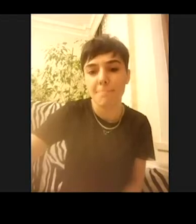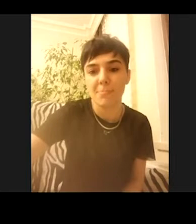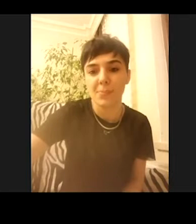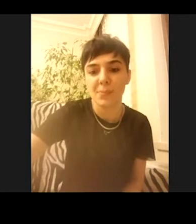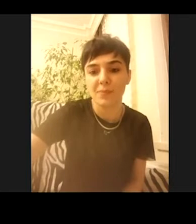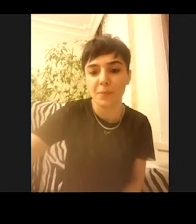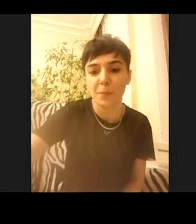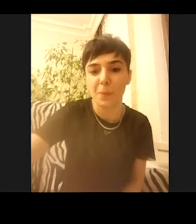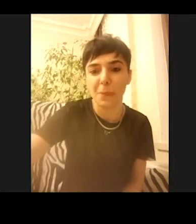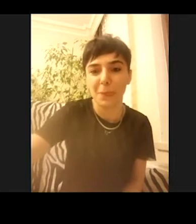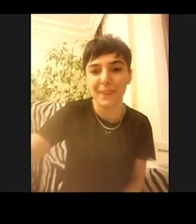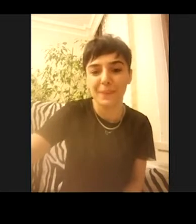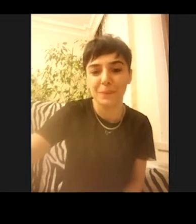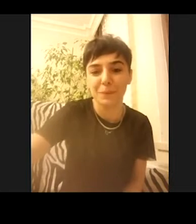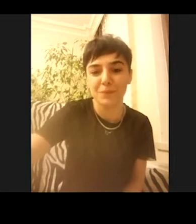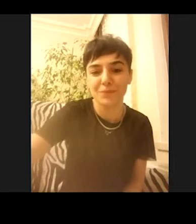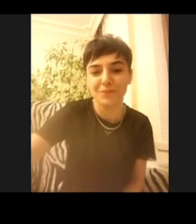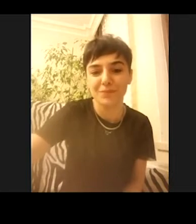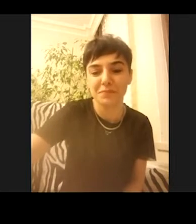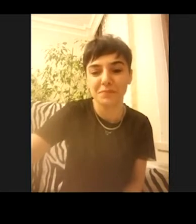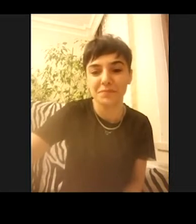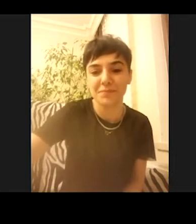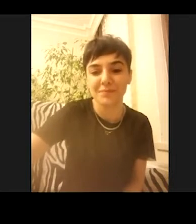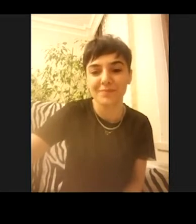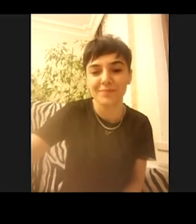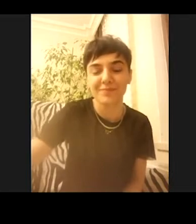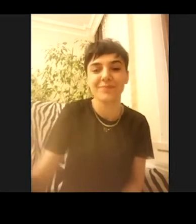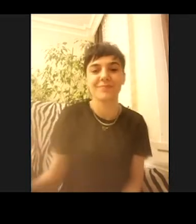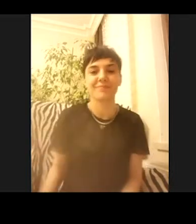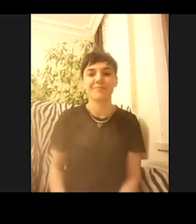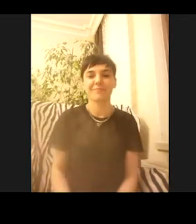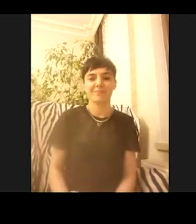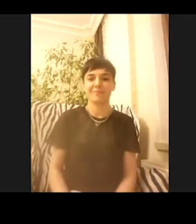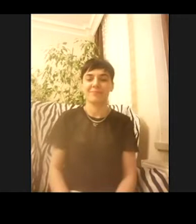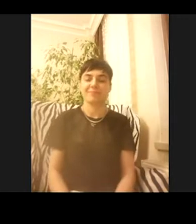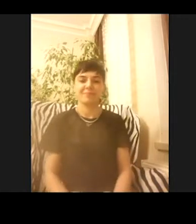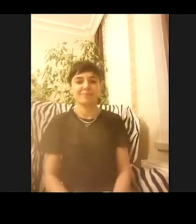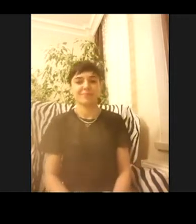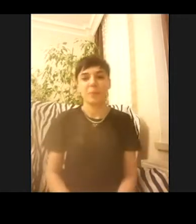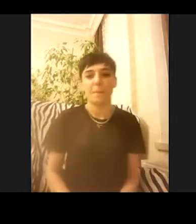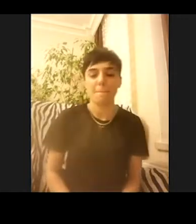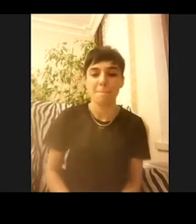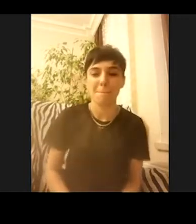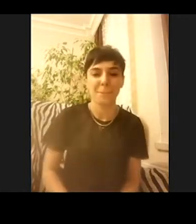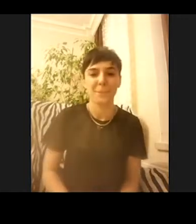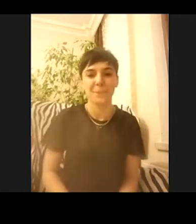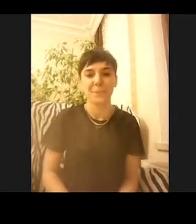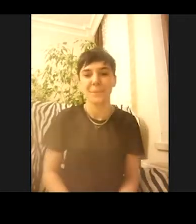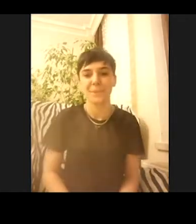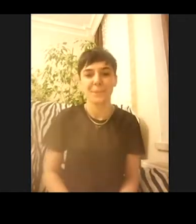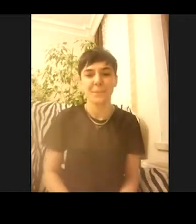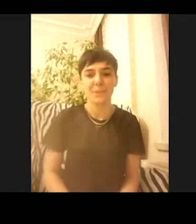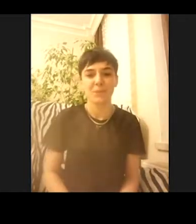3, 2, 1. Welcome to Through the Window of Eurovision contest.